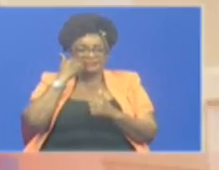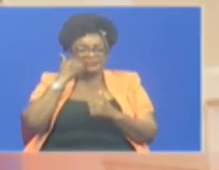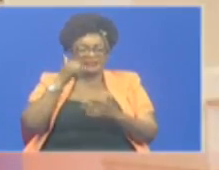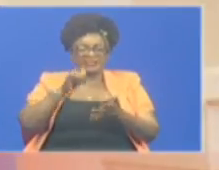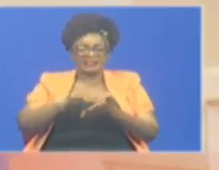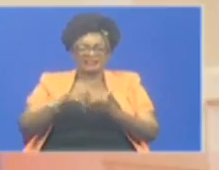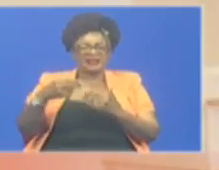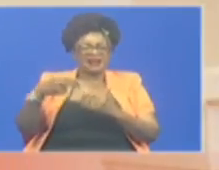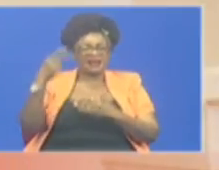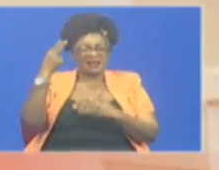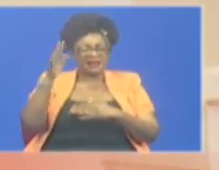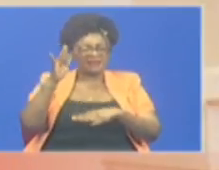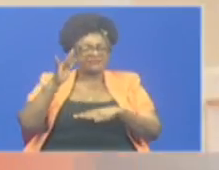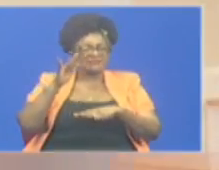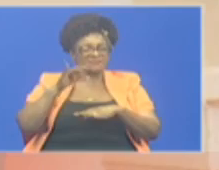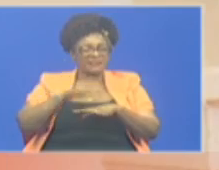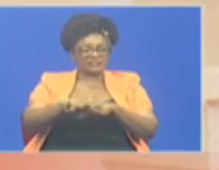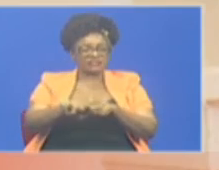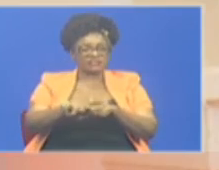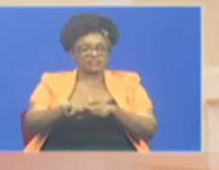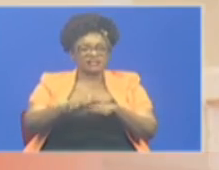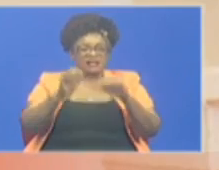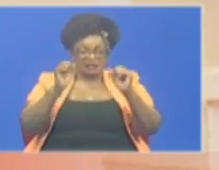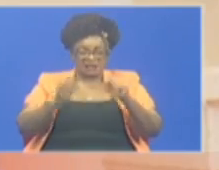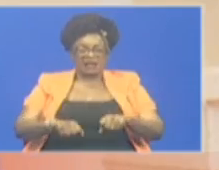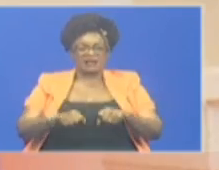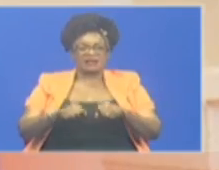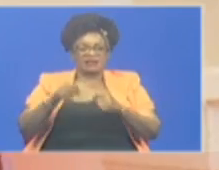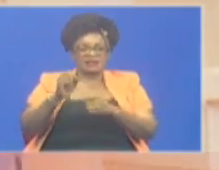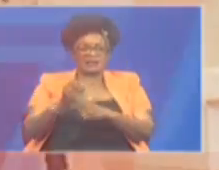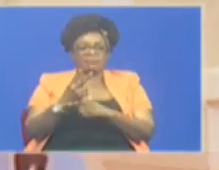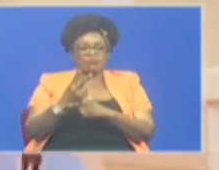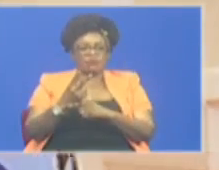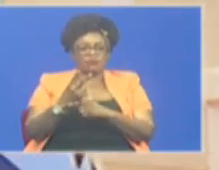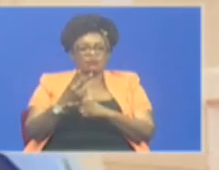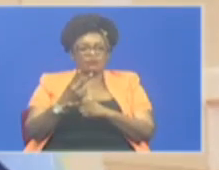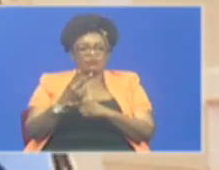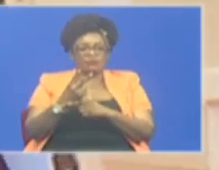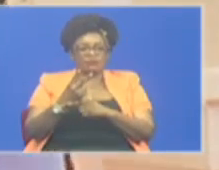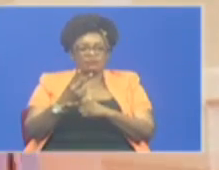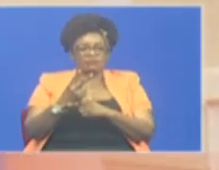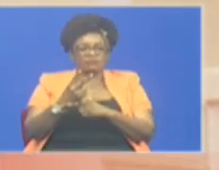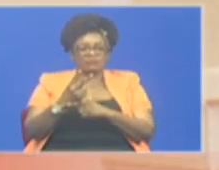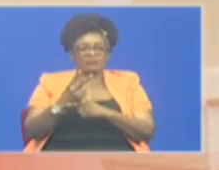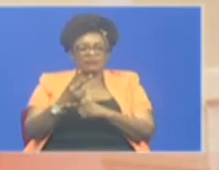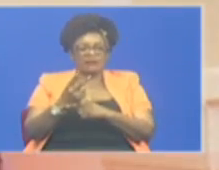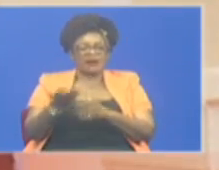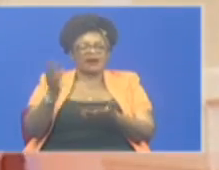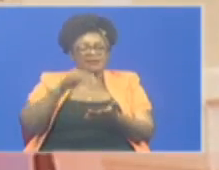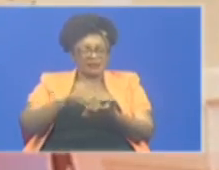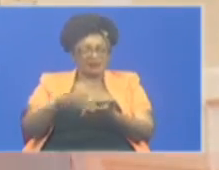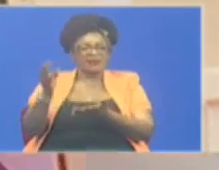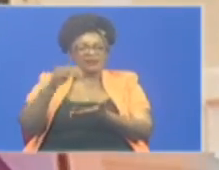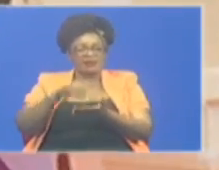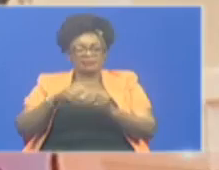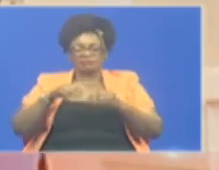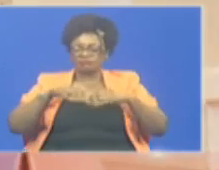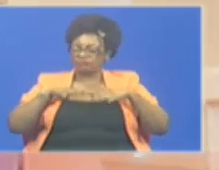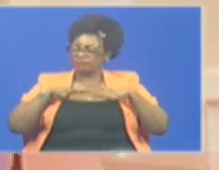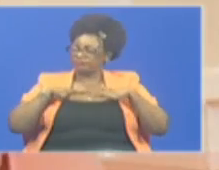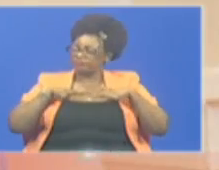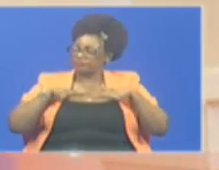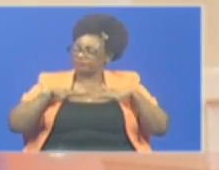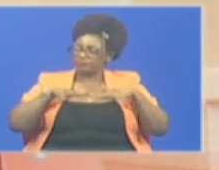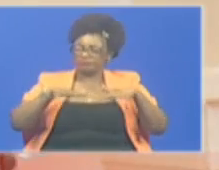infectious and that can double and redouble its spread